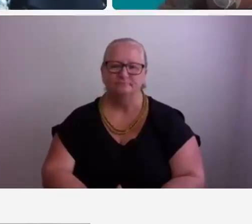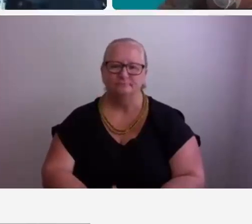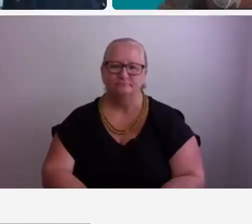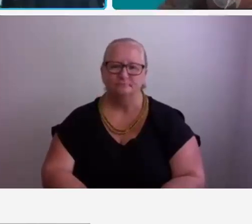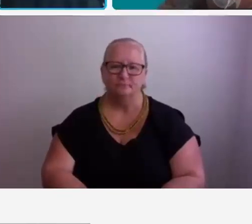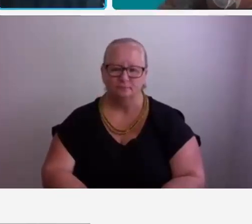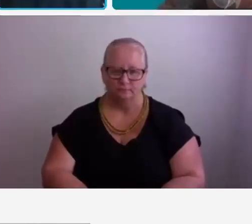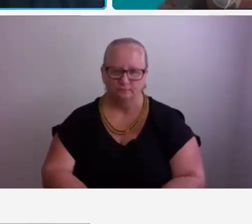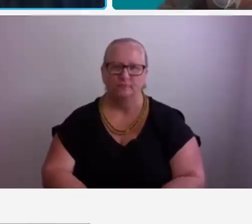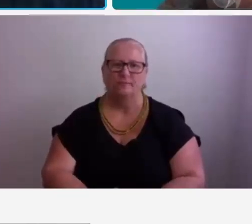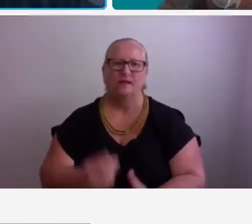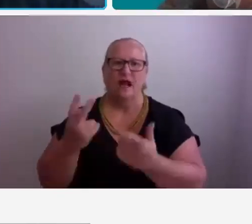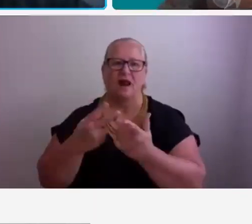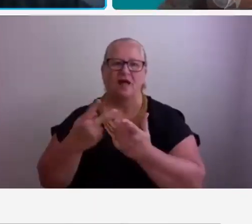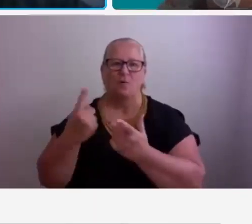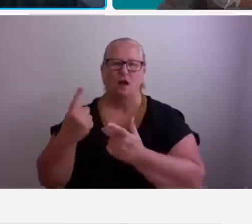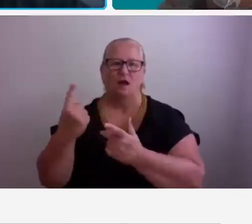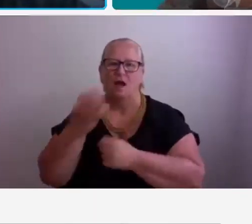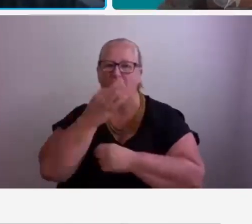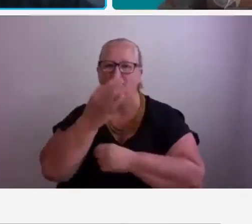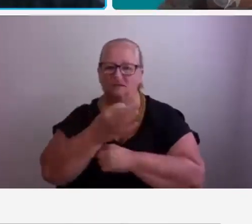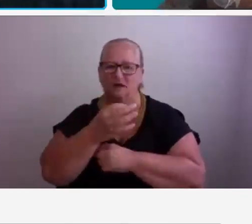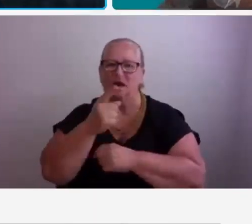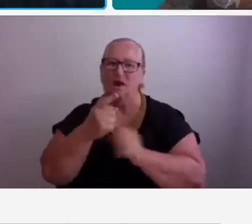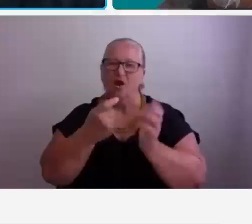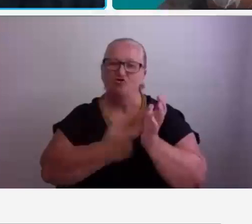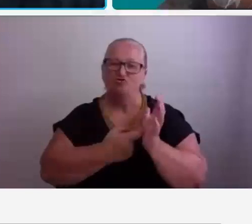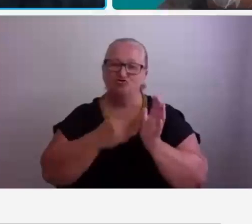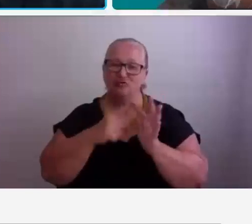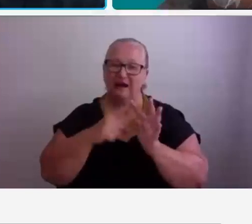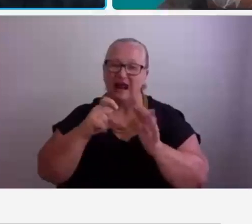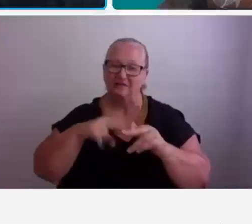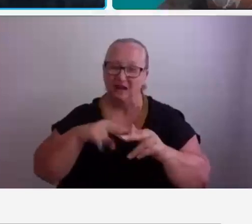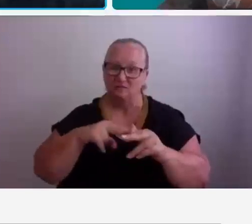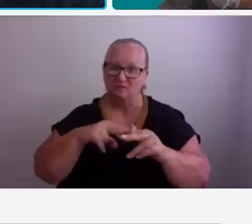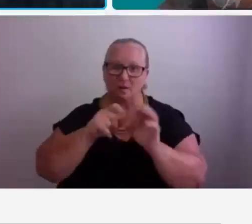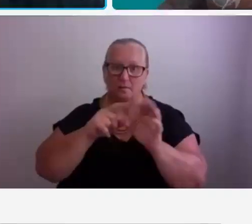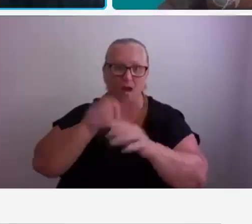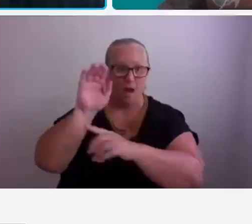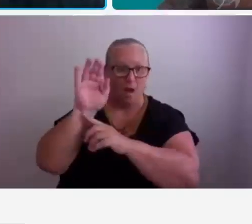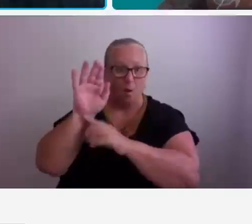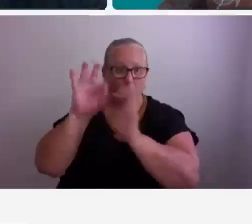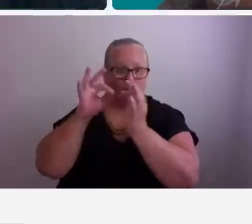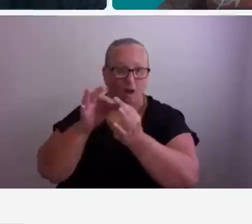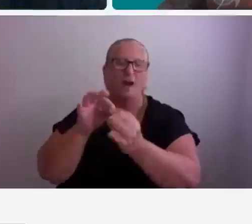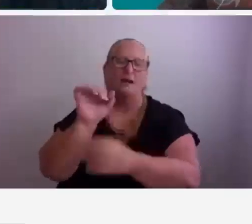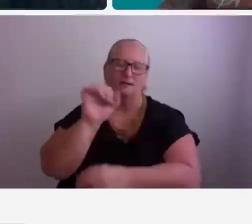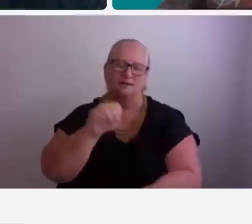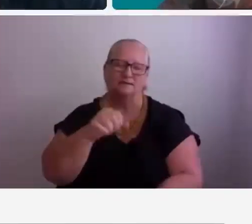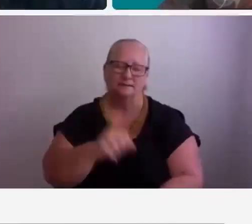One back again for Mark. Are the reclassifications done by external parties? Yes, they